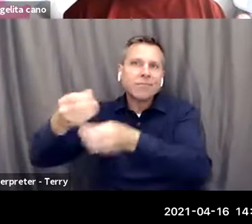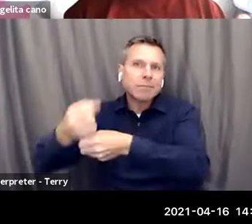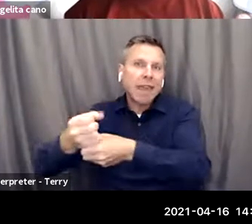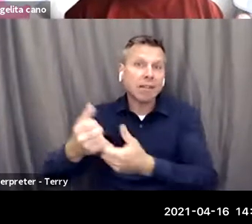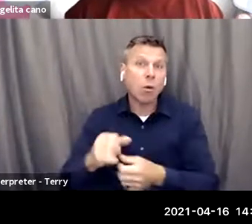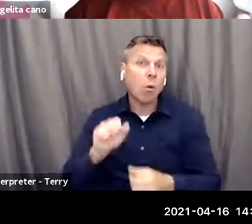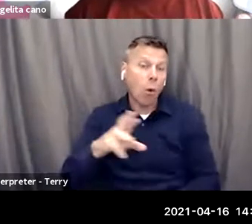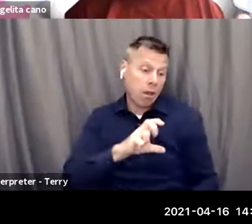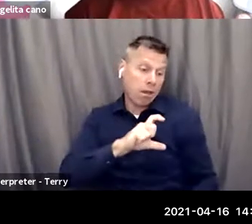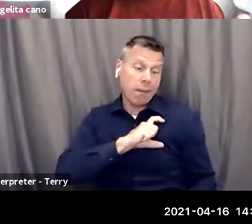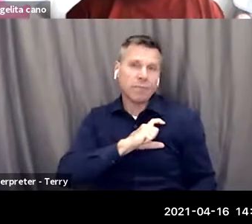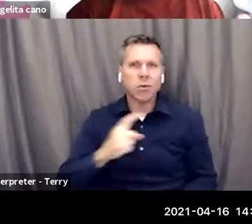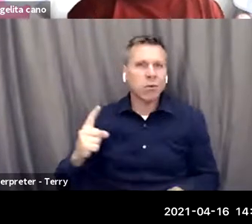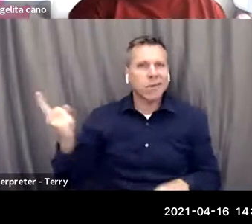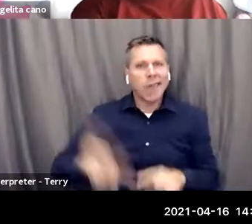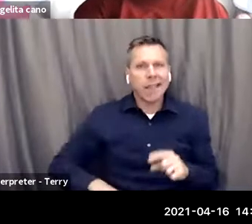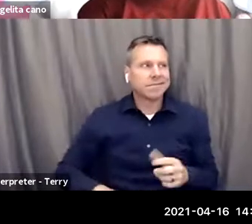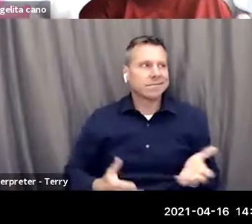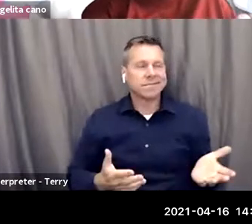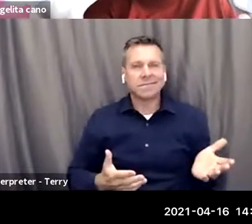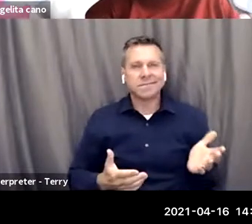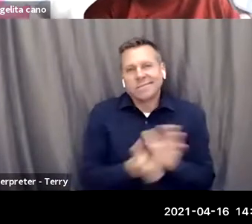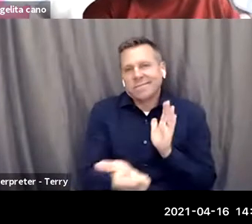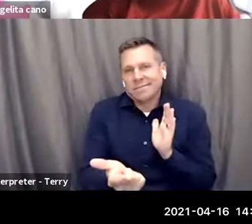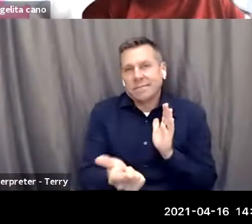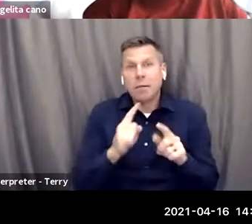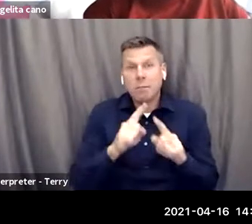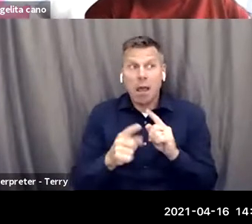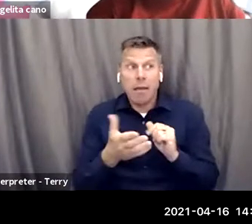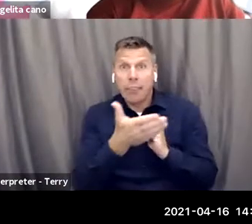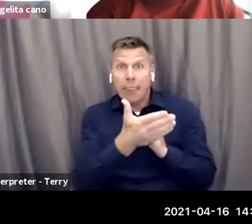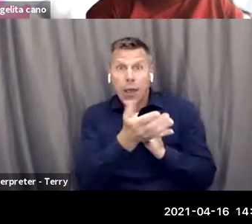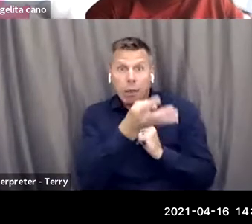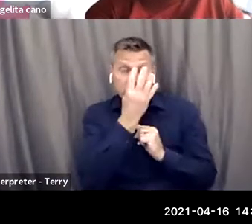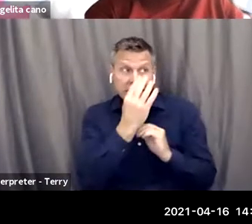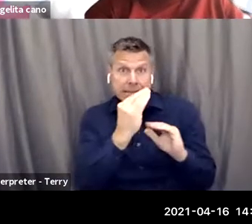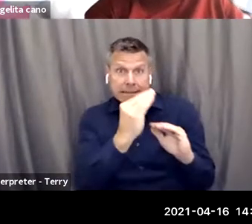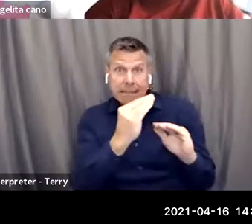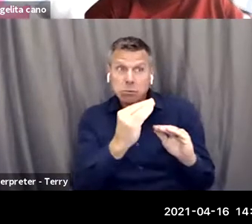happen. But that doesn't mean you can't teach in the prison, right? I have a